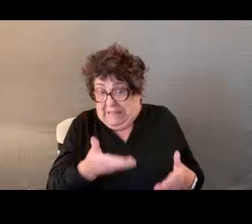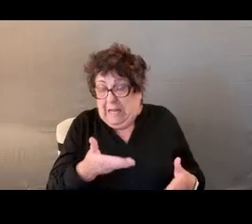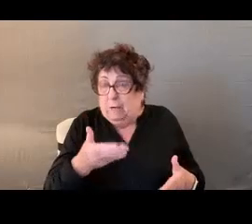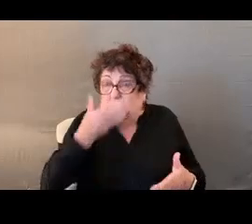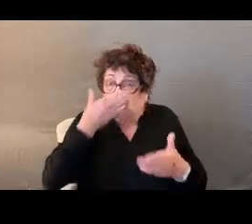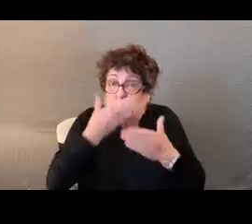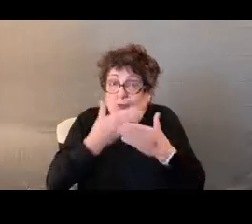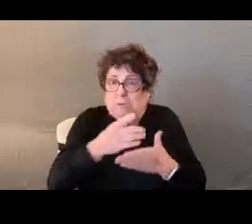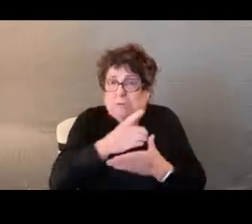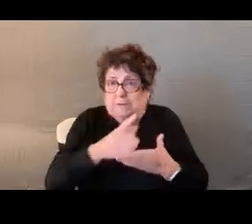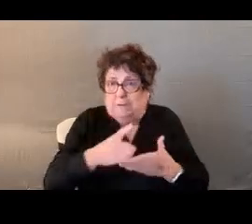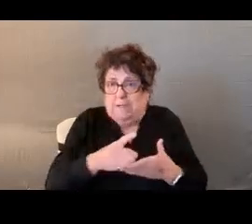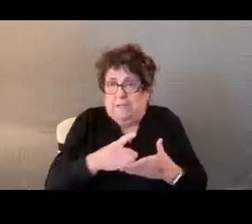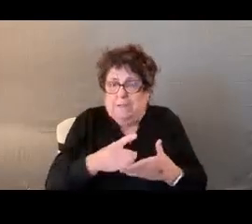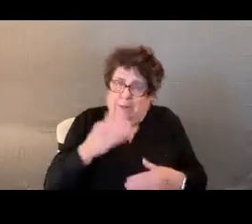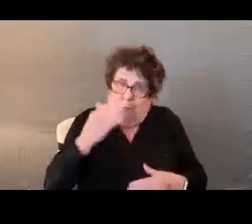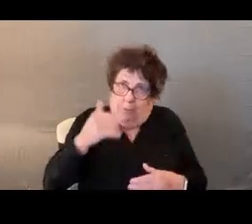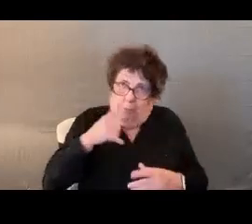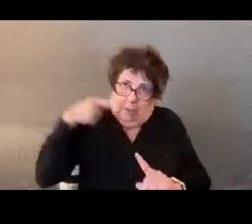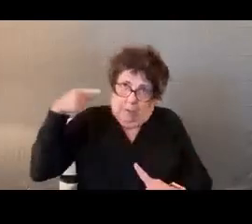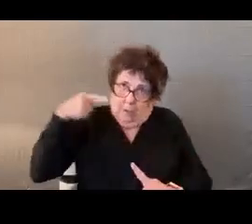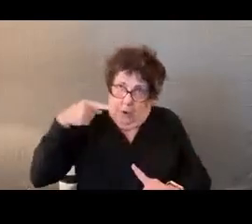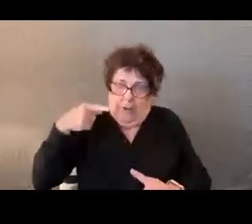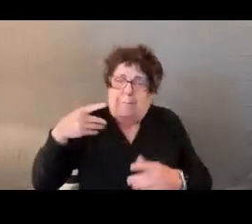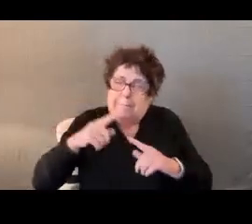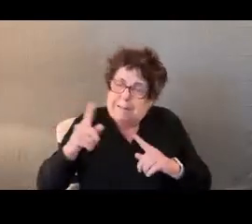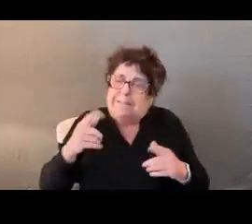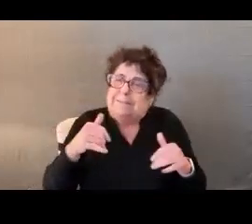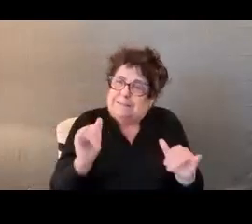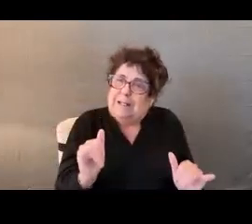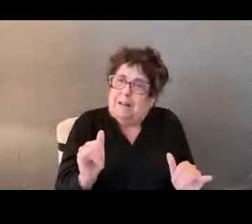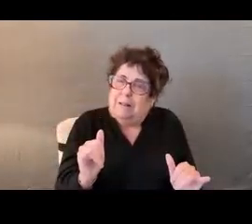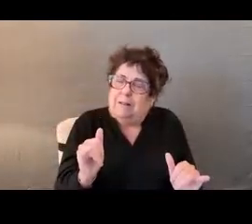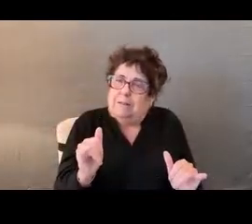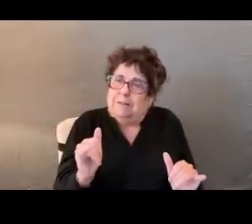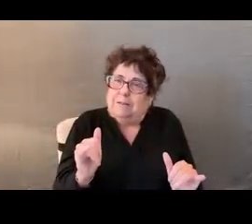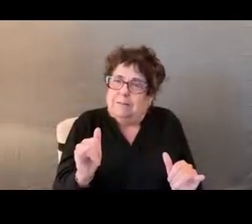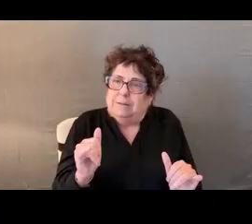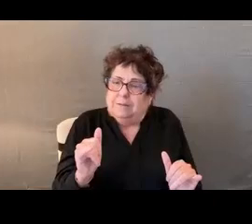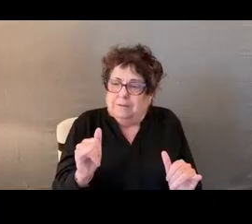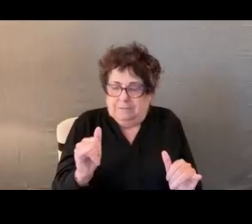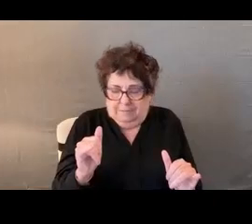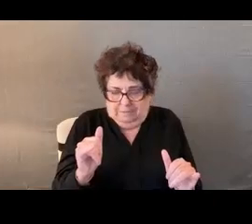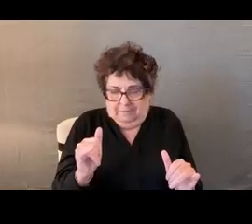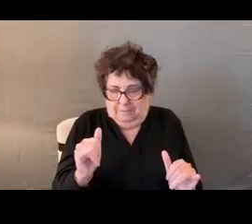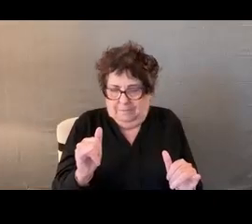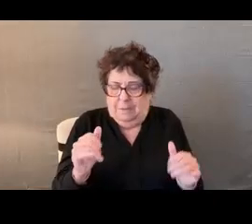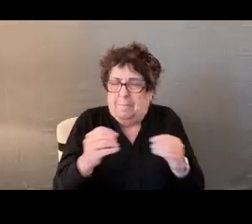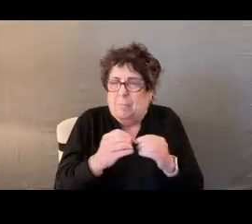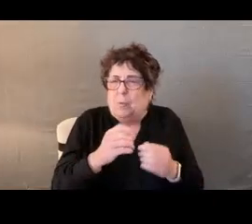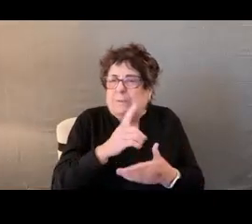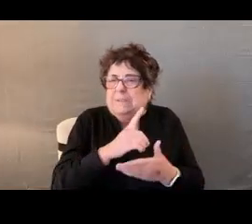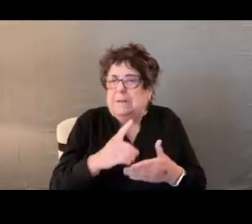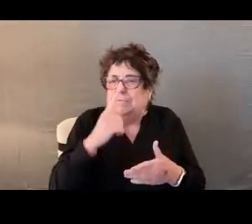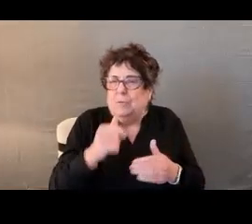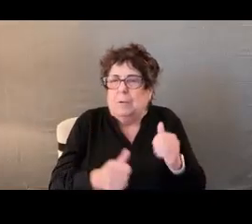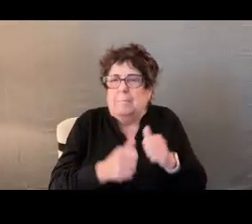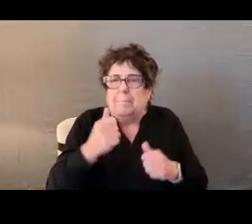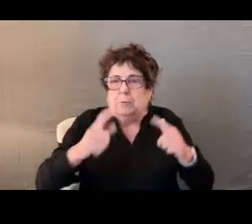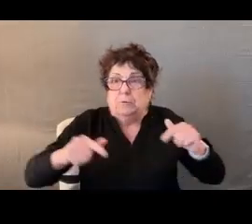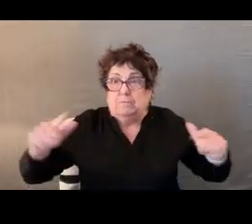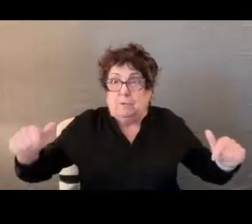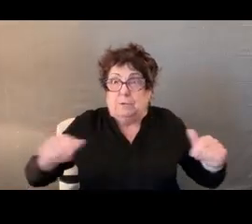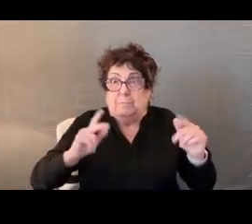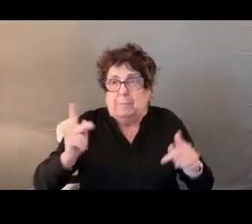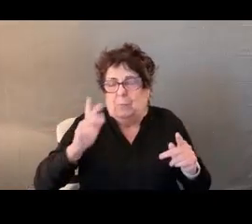too, even though I'm not the target audience. So the more we're designing for the most diverse people, then we're going to have the best outcomes.